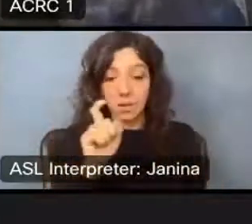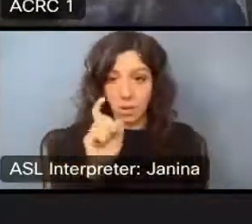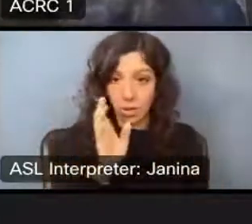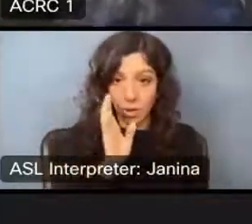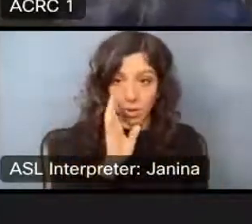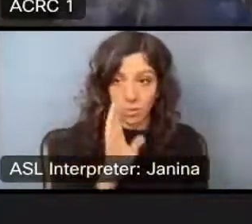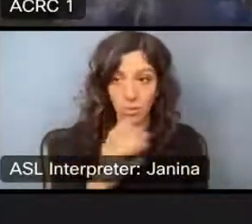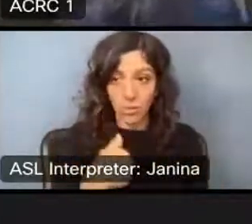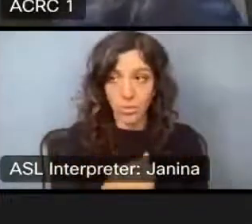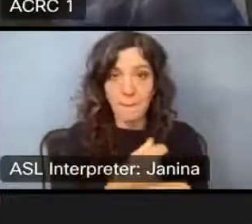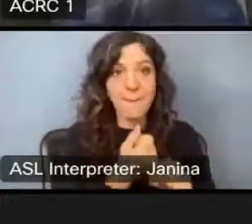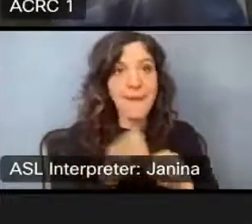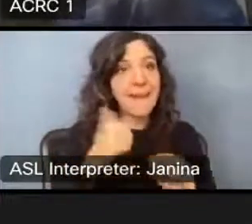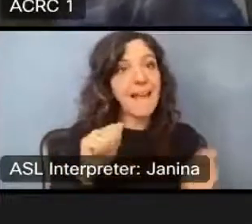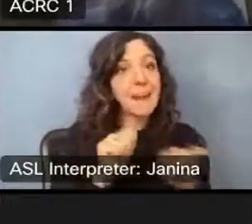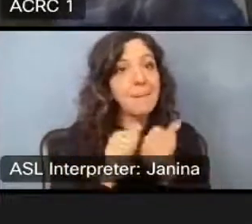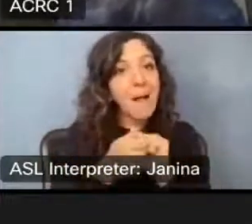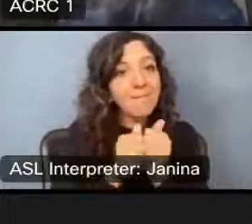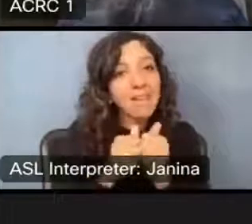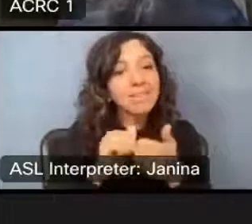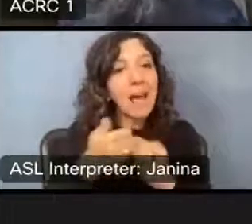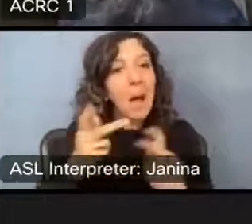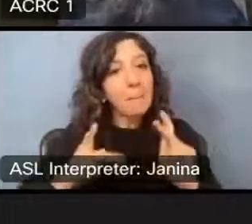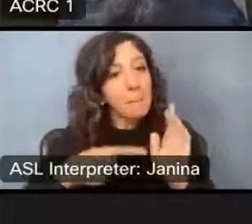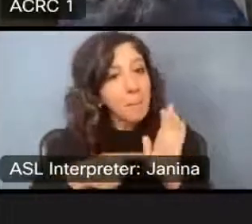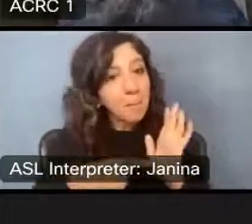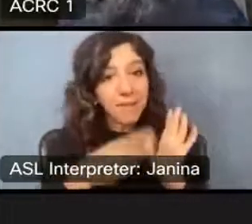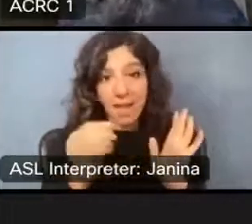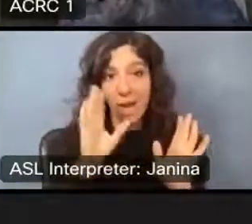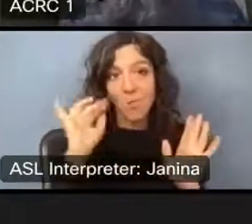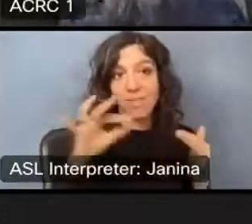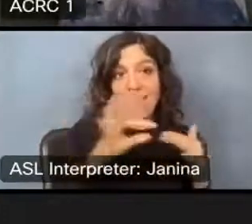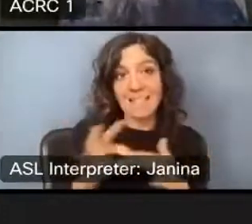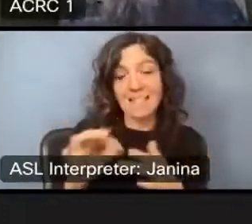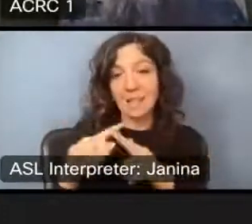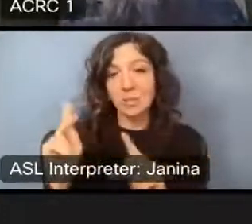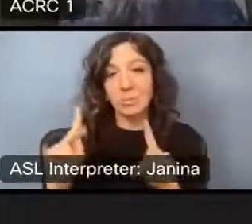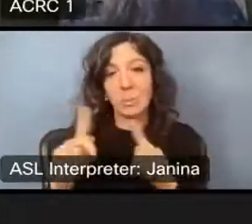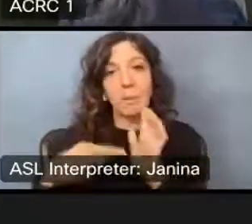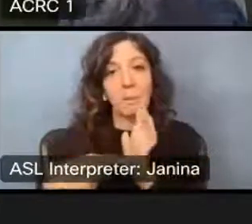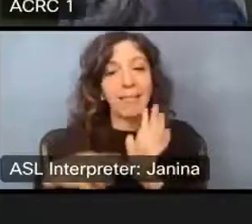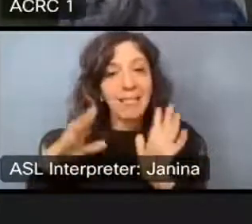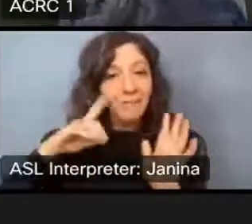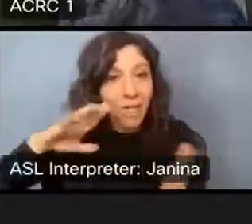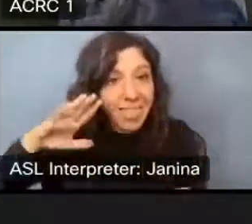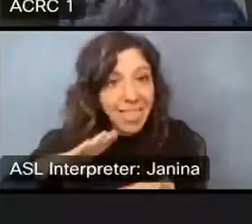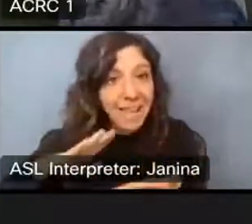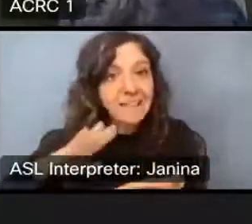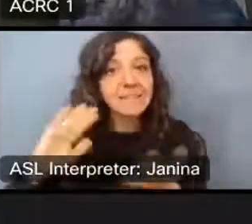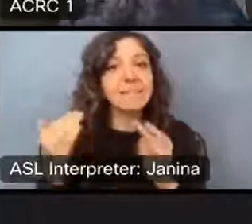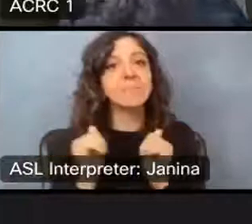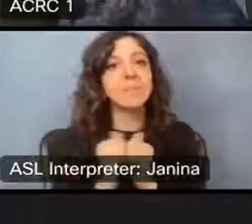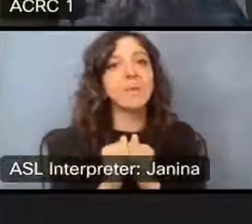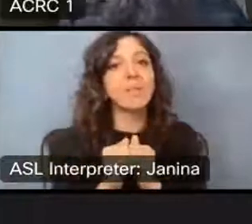make any modifications to the way people bill and whether or not that leads to them being able to bill for less before the hold harmless is